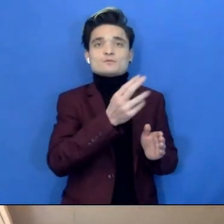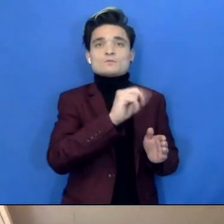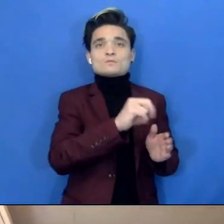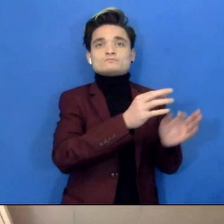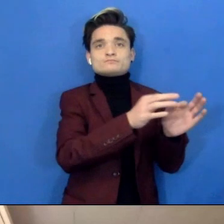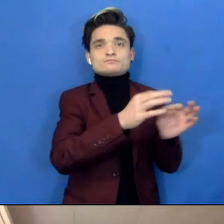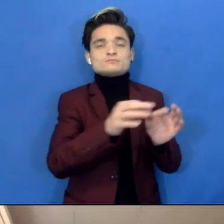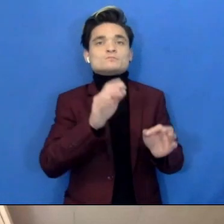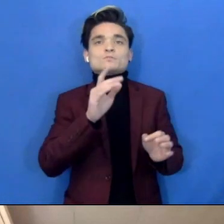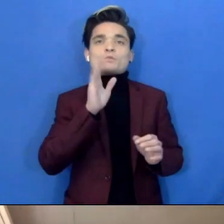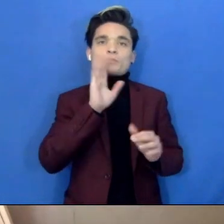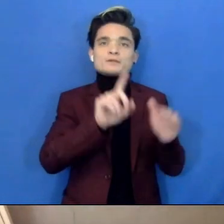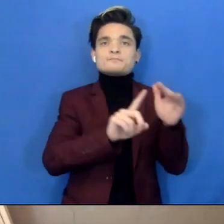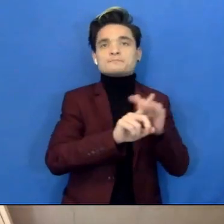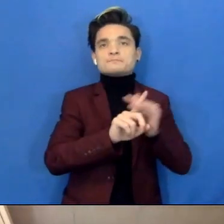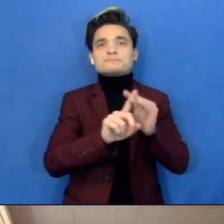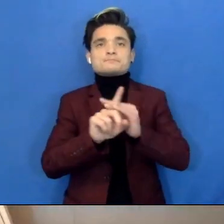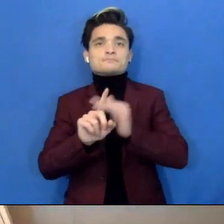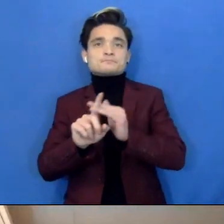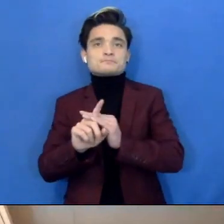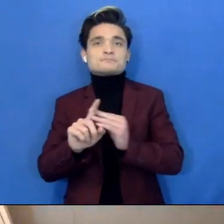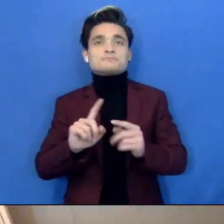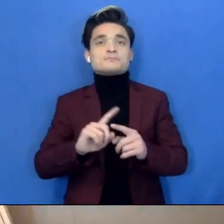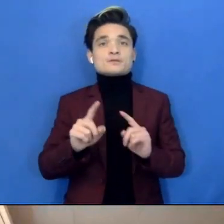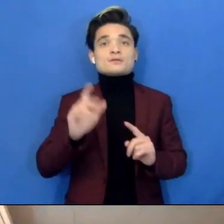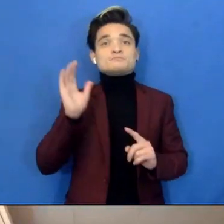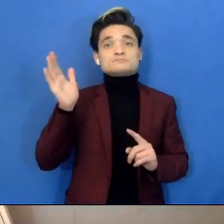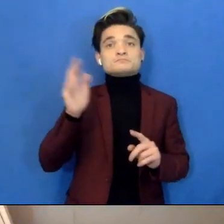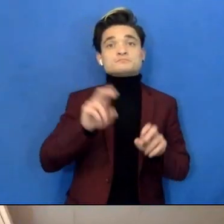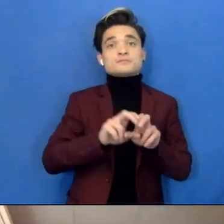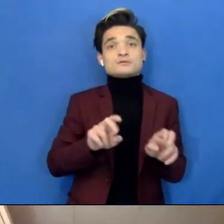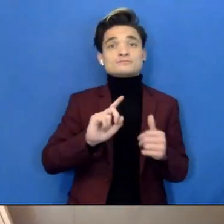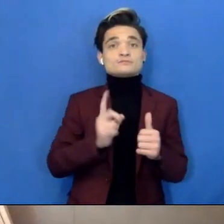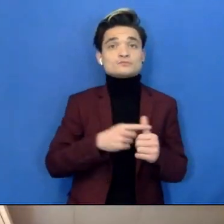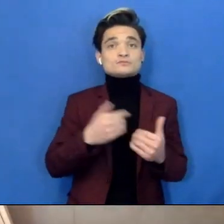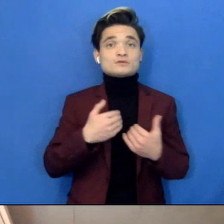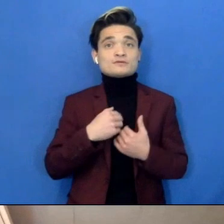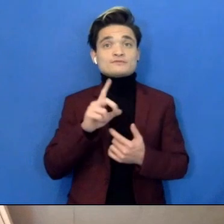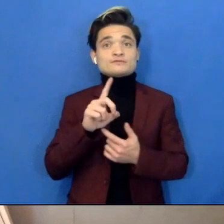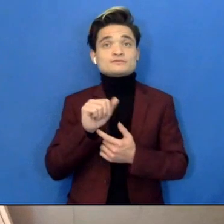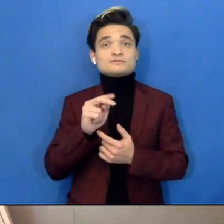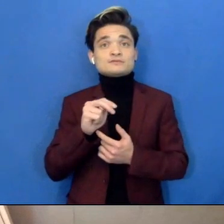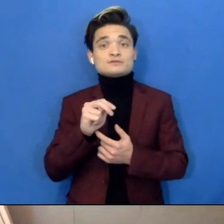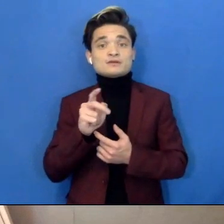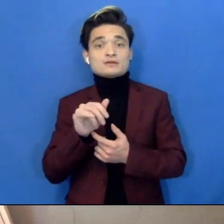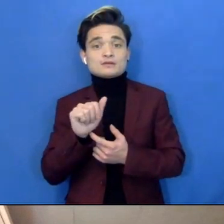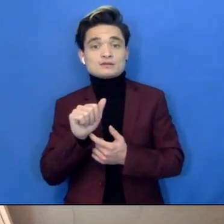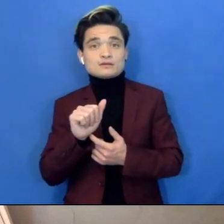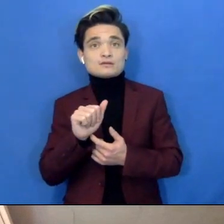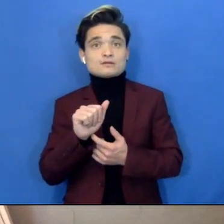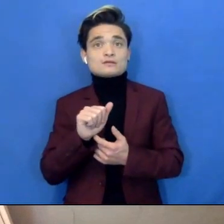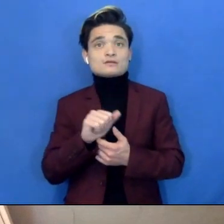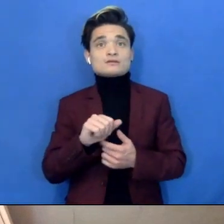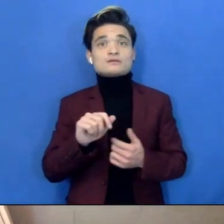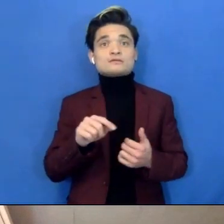introduce at first. So we have Daniela Landert, I hope I'm pronouncing it correctly, who is an improviser and linguist,